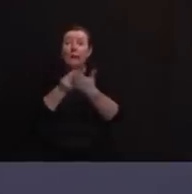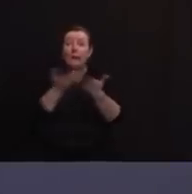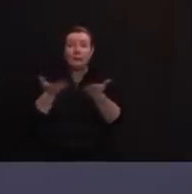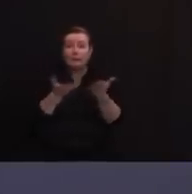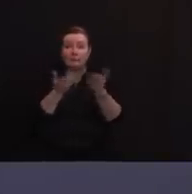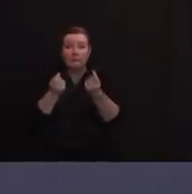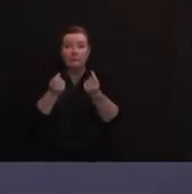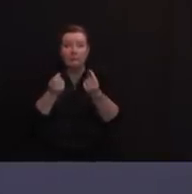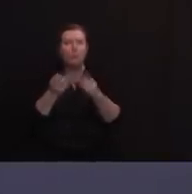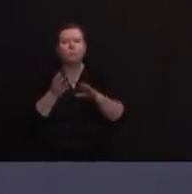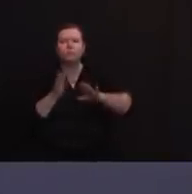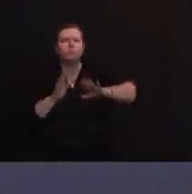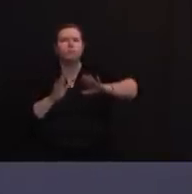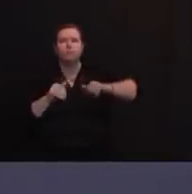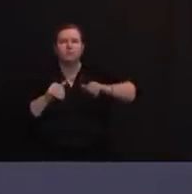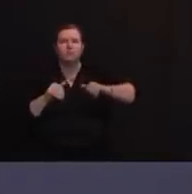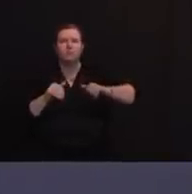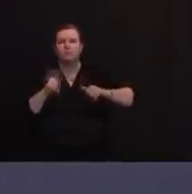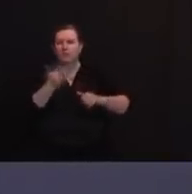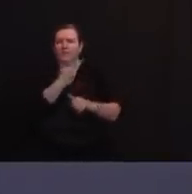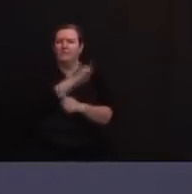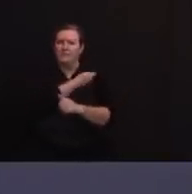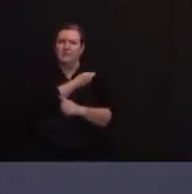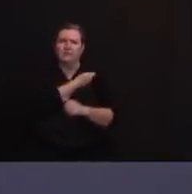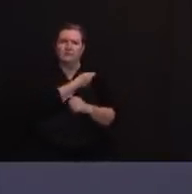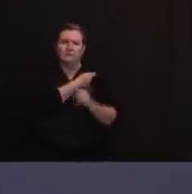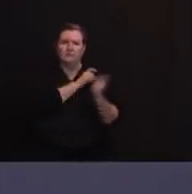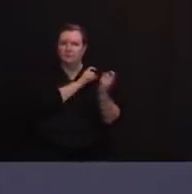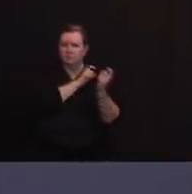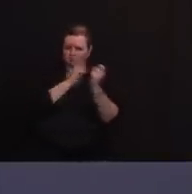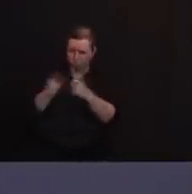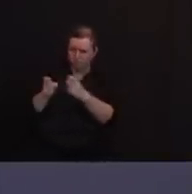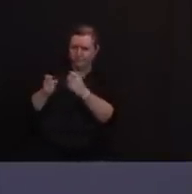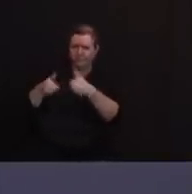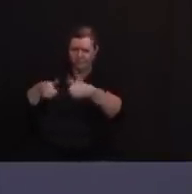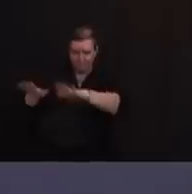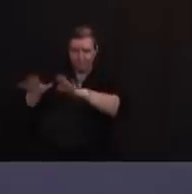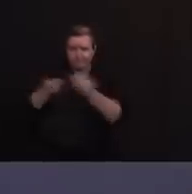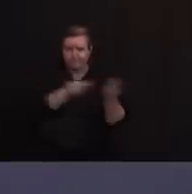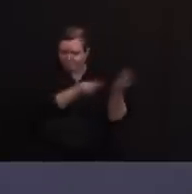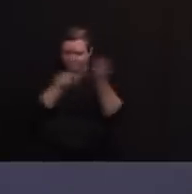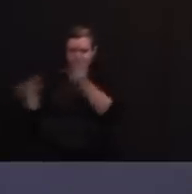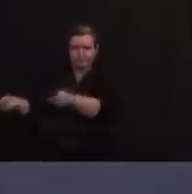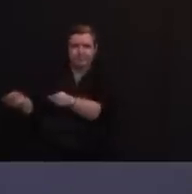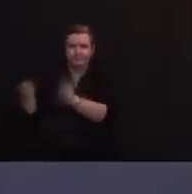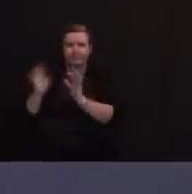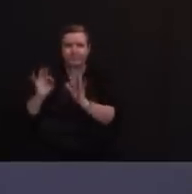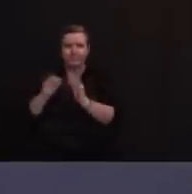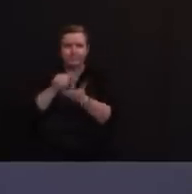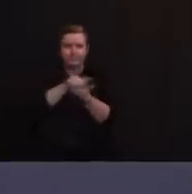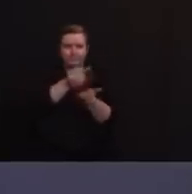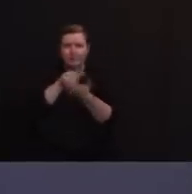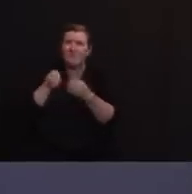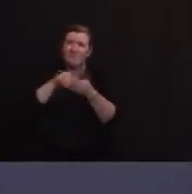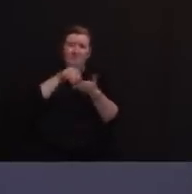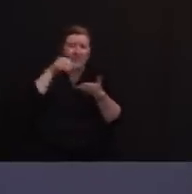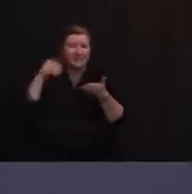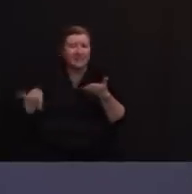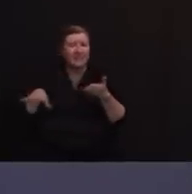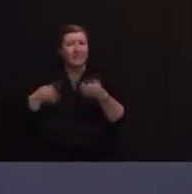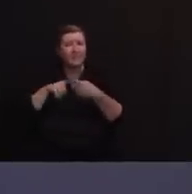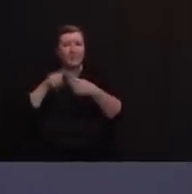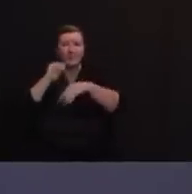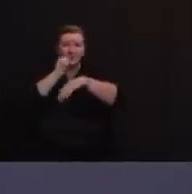not enough, but it's a start. We'll do what it takes. We'll find the money. We'll find the resources. But this, again, the